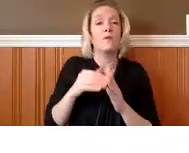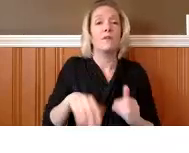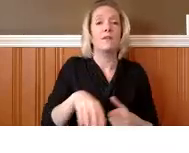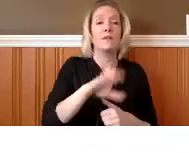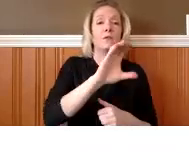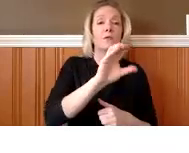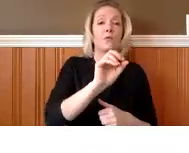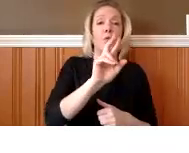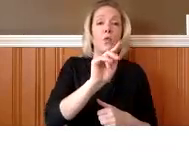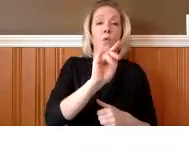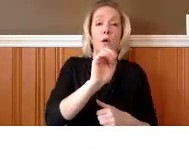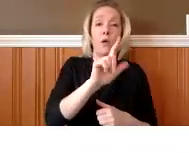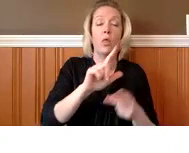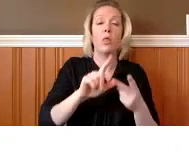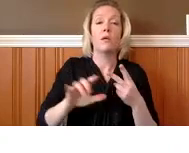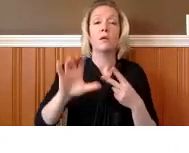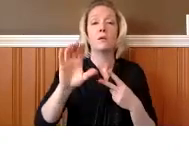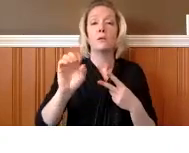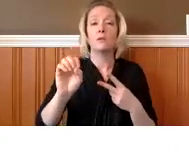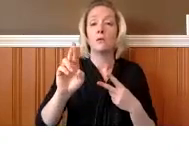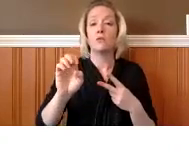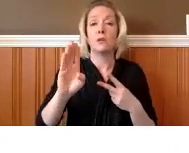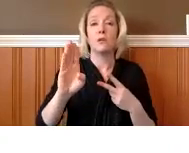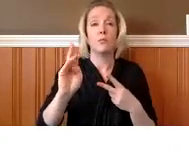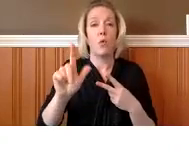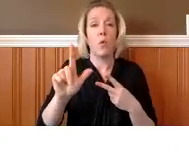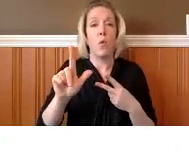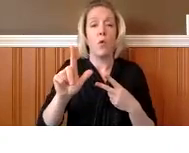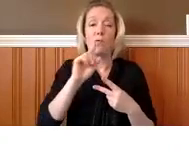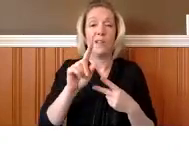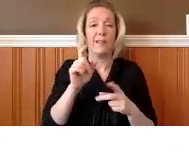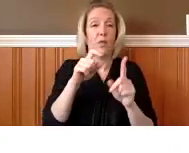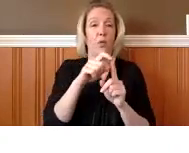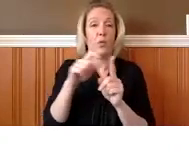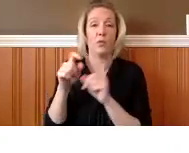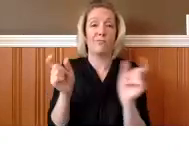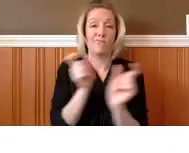interchangeably. There are some camps that feel like